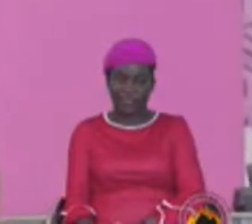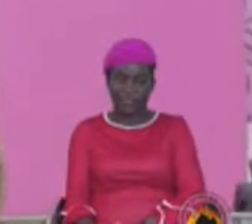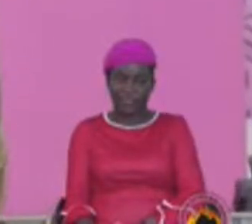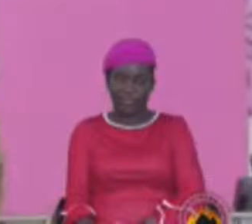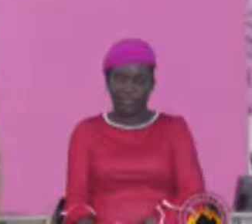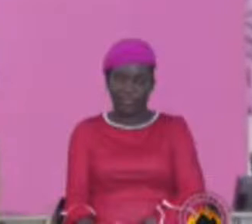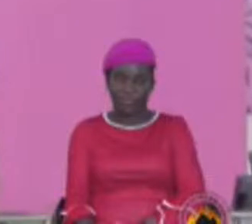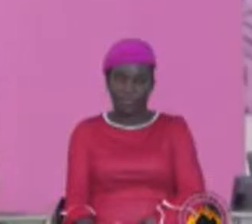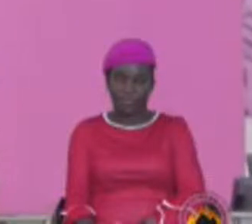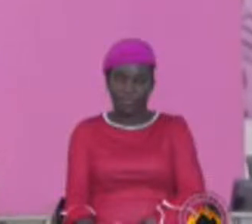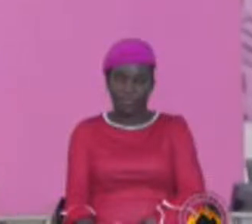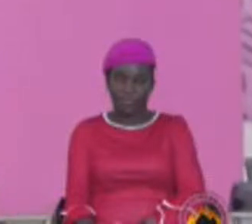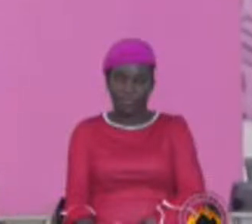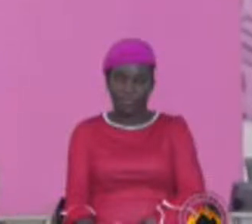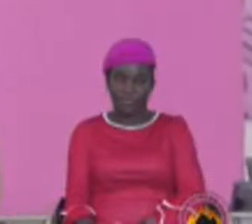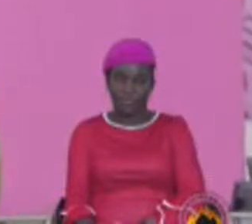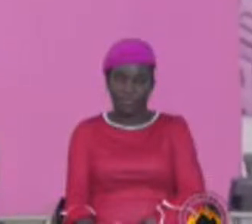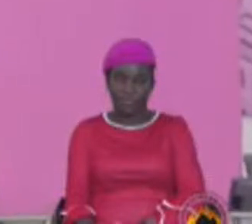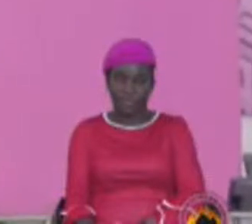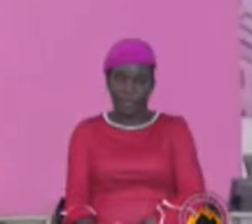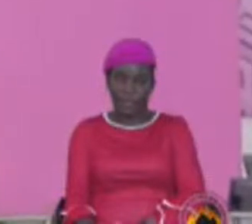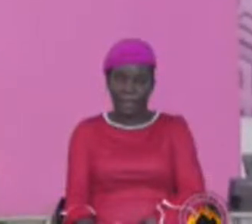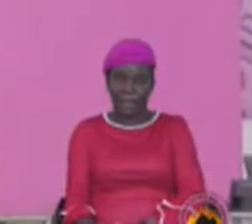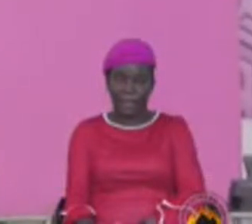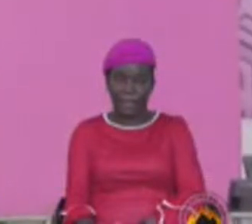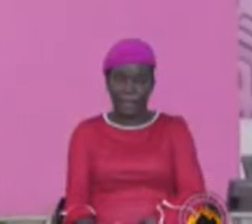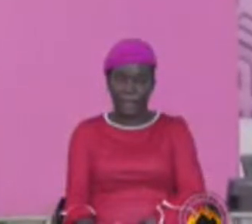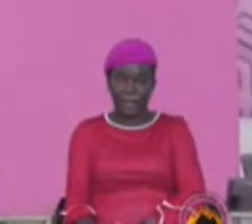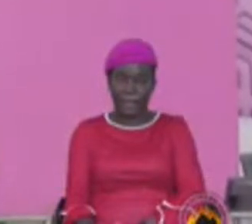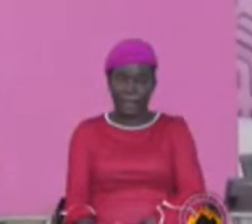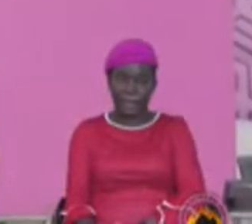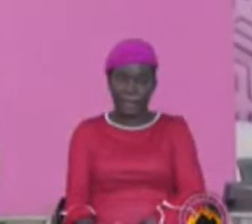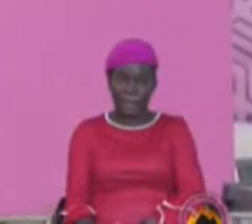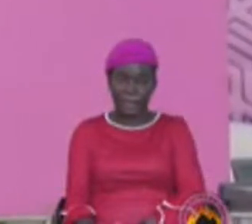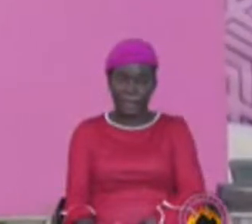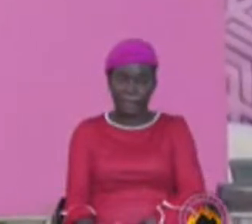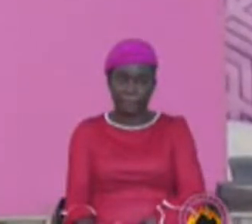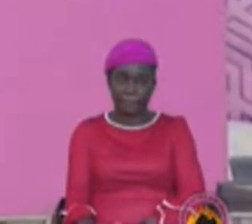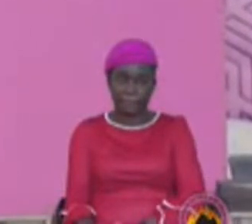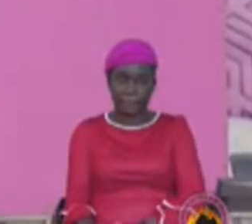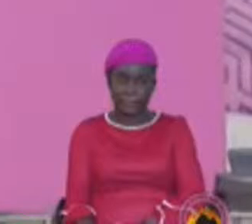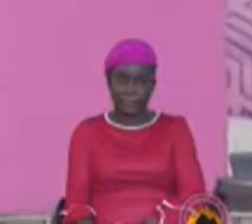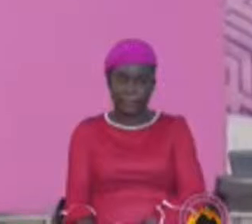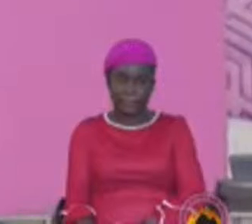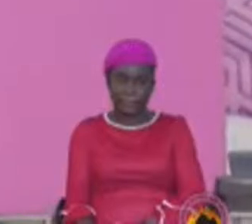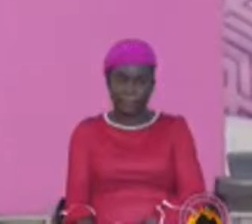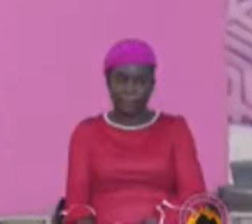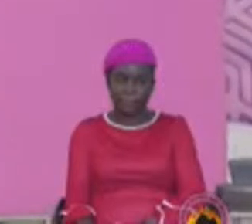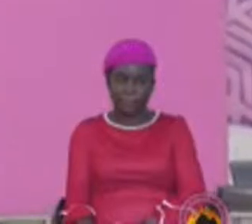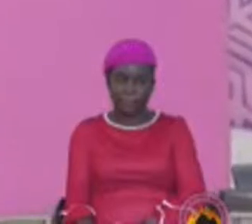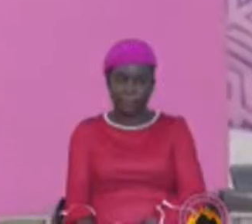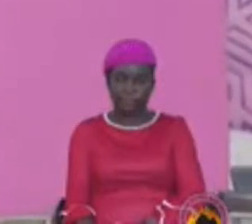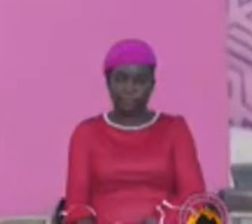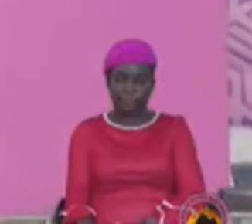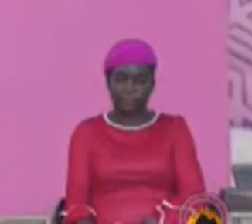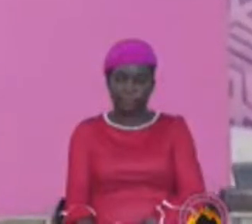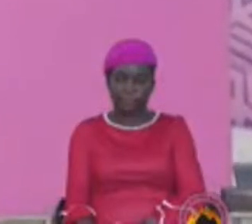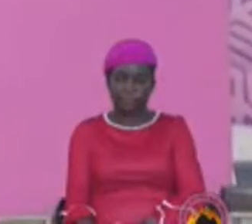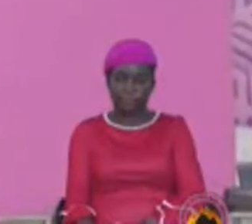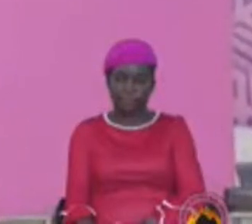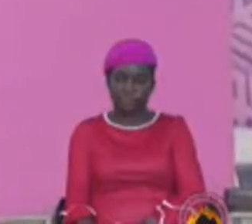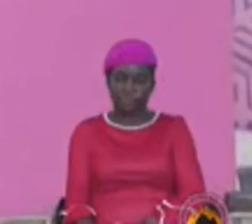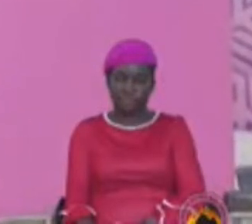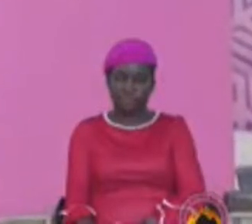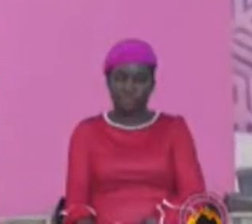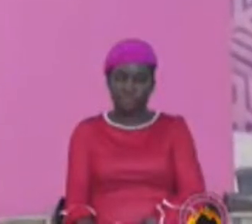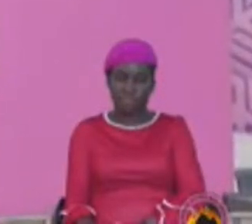fasiti opolopo igba lo ti gbianju eleyi to wa se ni ni keyin yi be ni oruko jade awon to fe wole iwe oruko omo won o jade won kepe